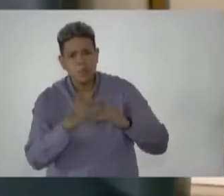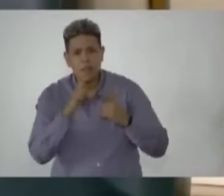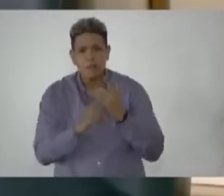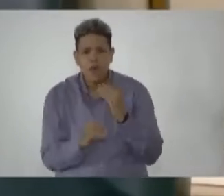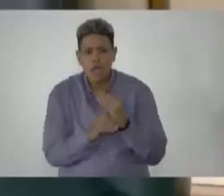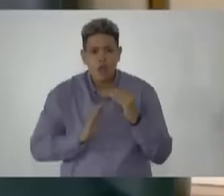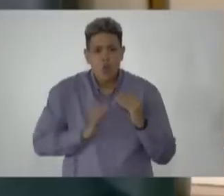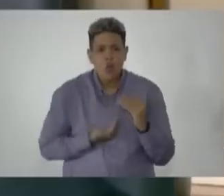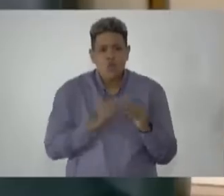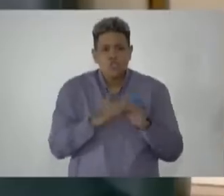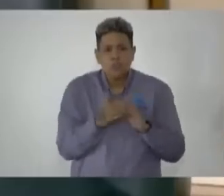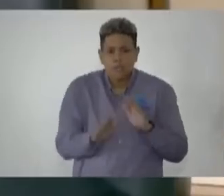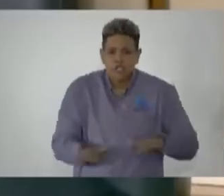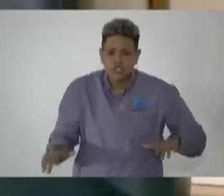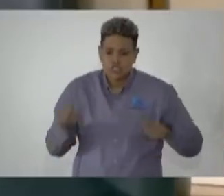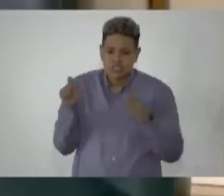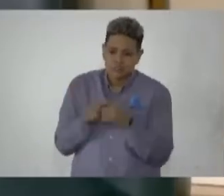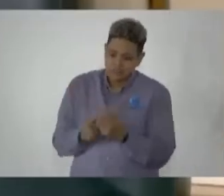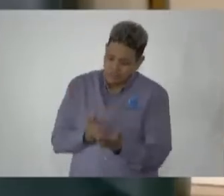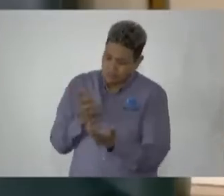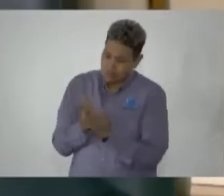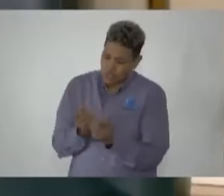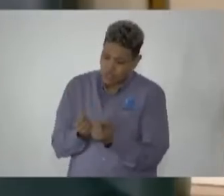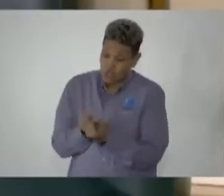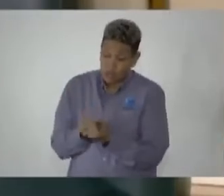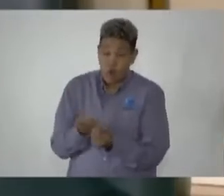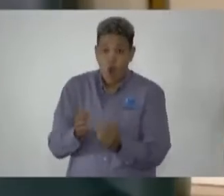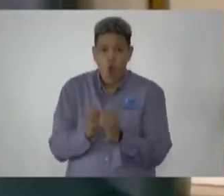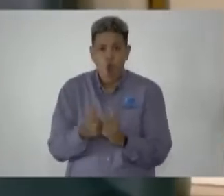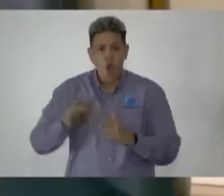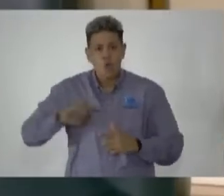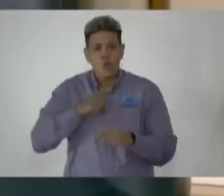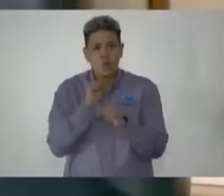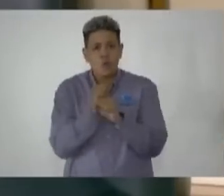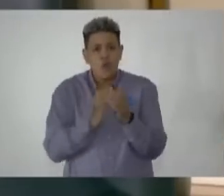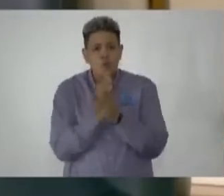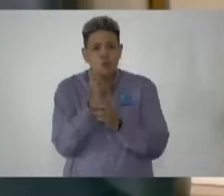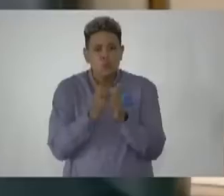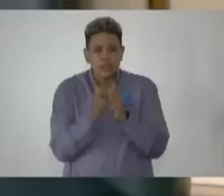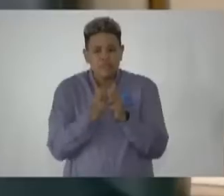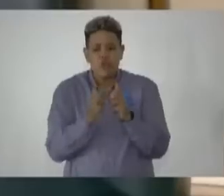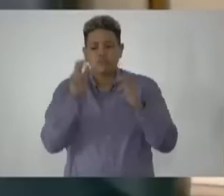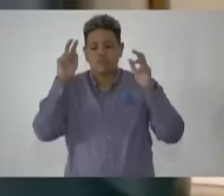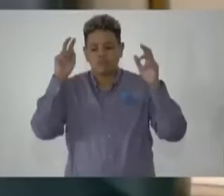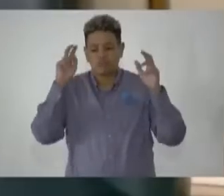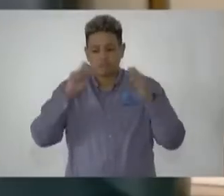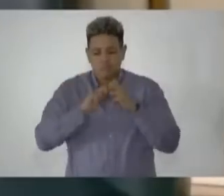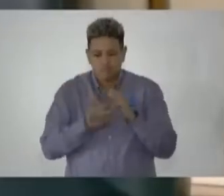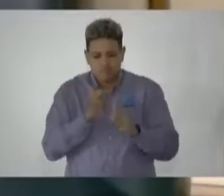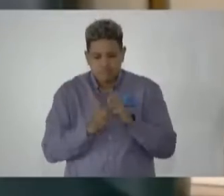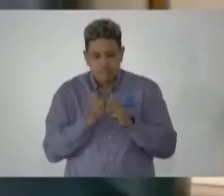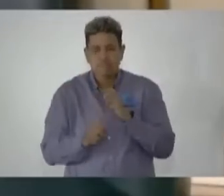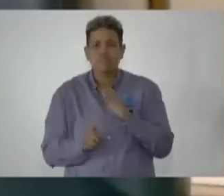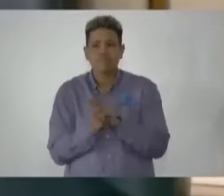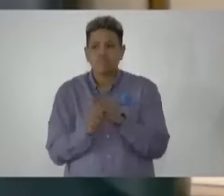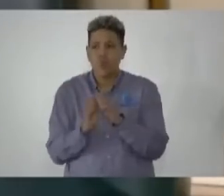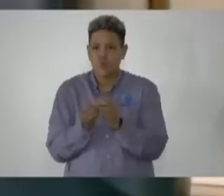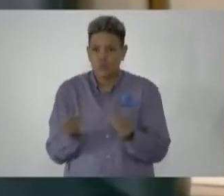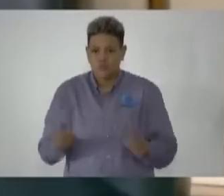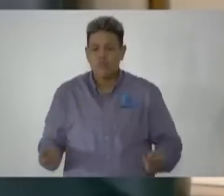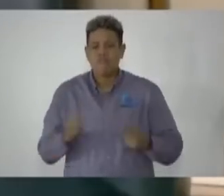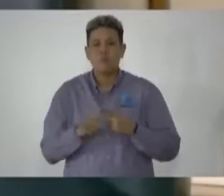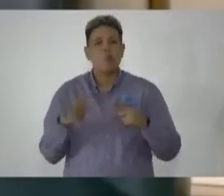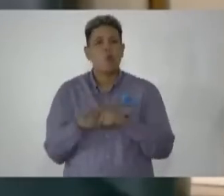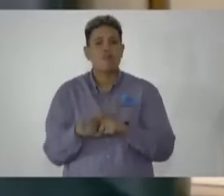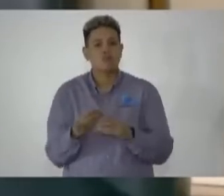our Jamaican children in particular about how it is we work through difficult issues and conflicts, which